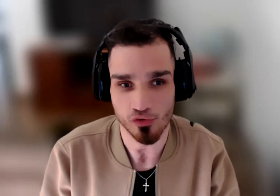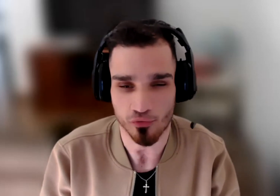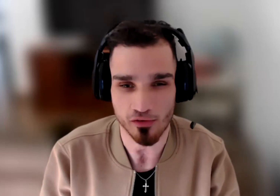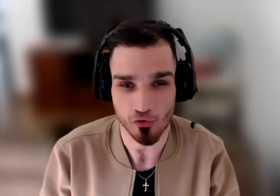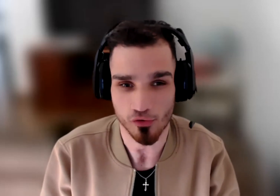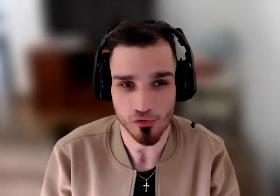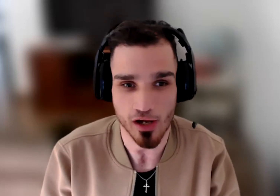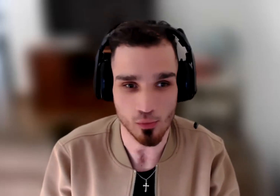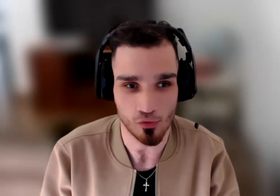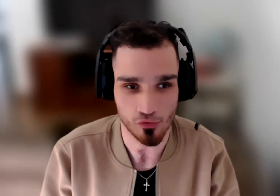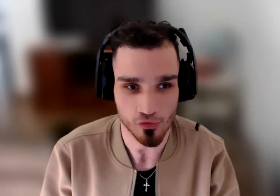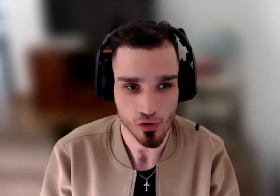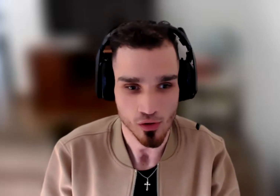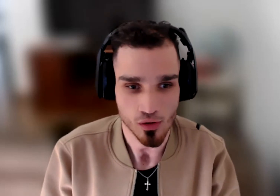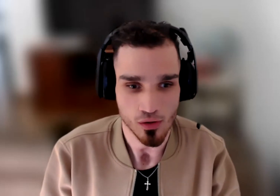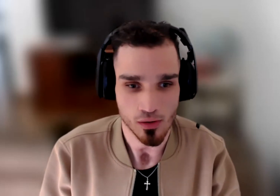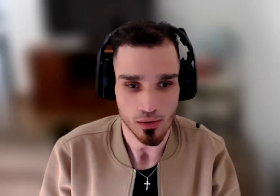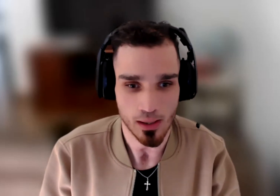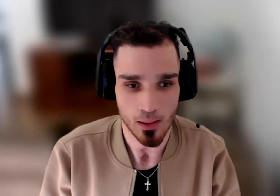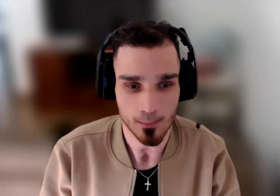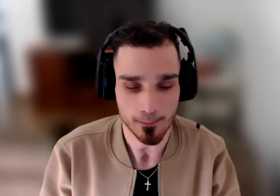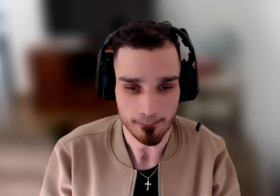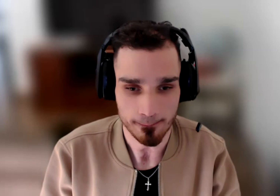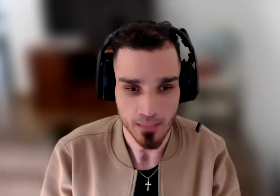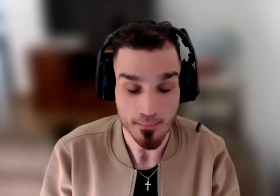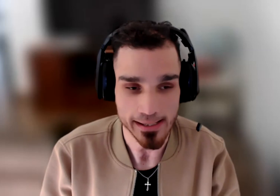was defenseless. He was,